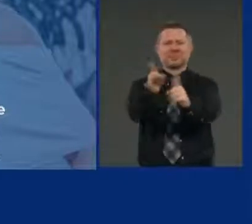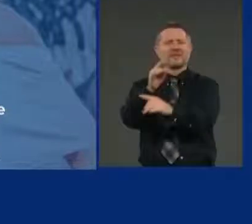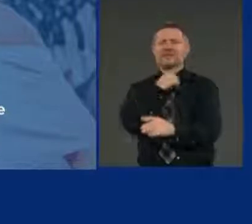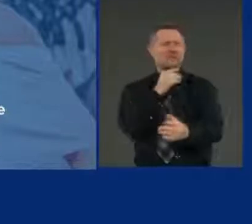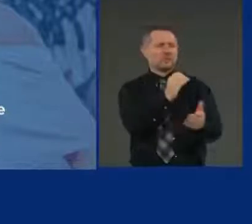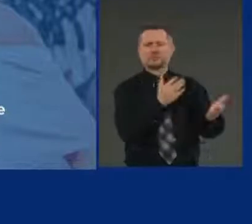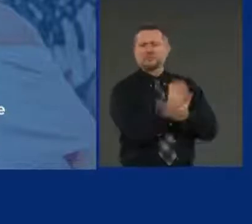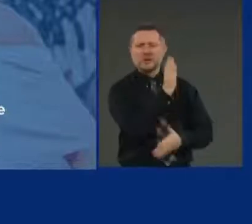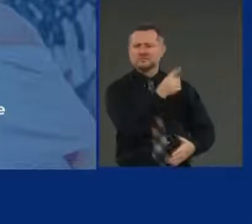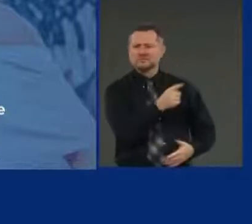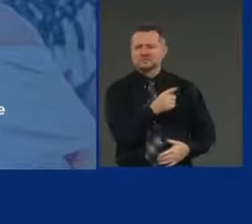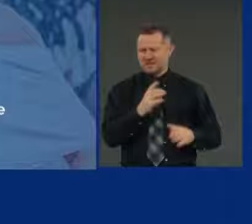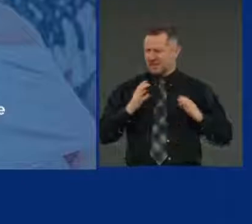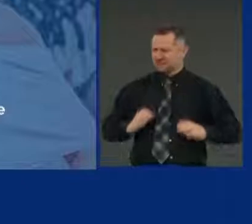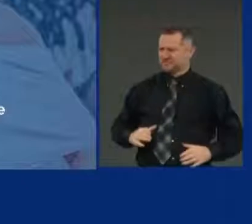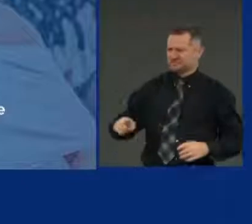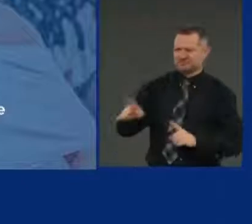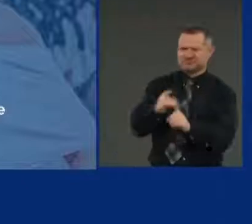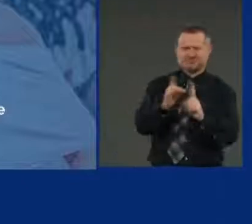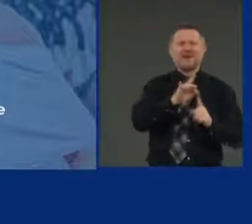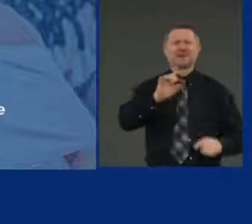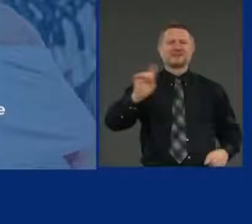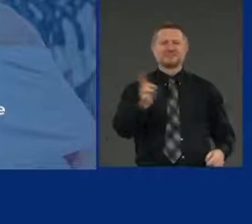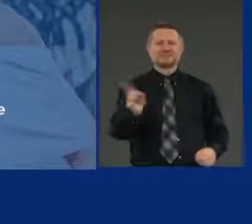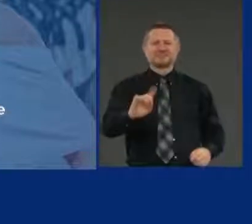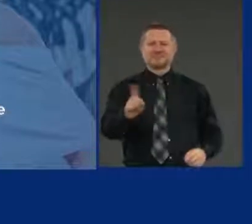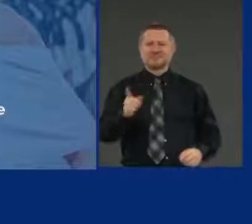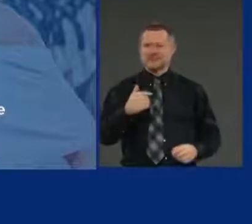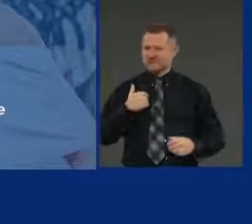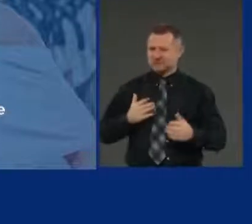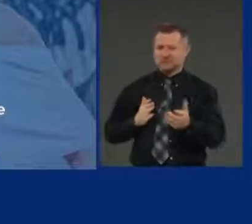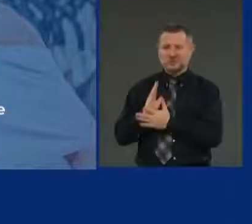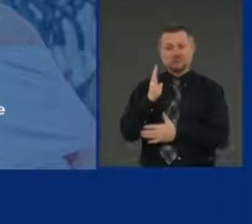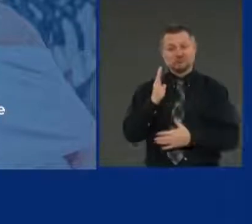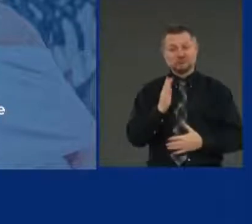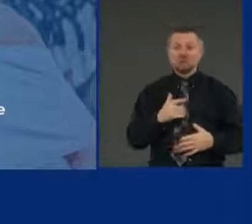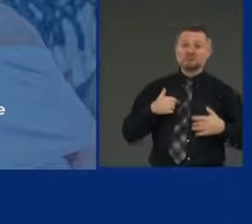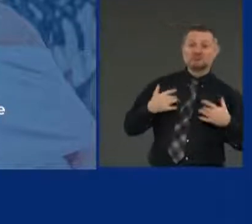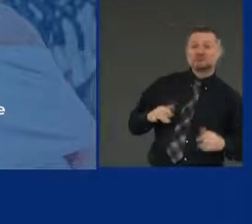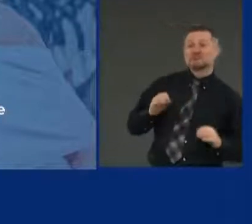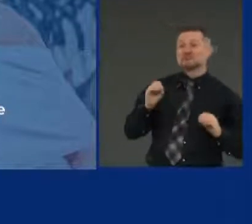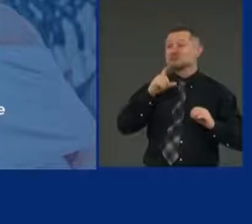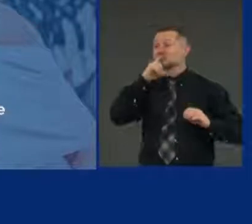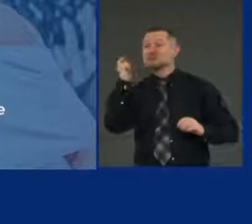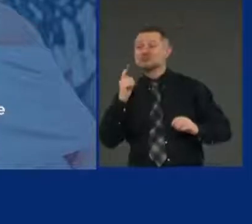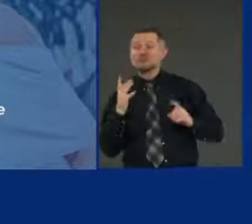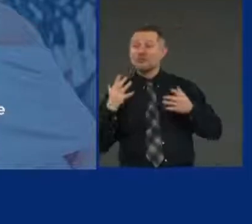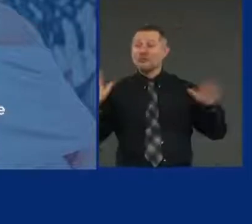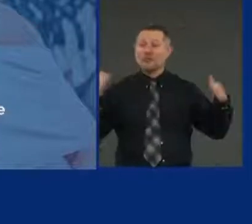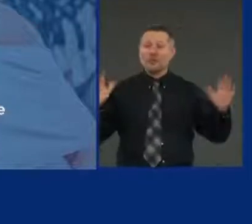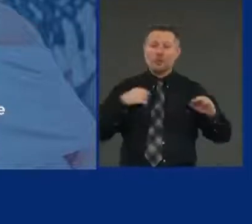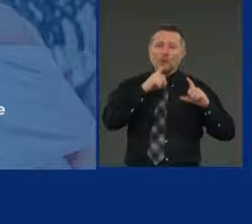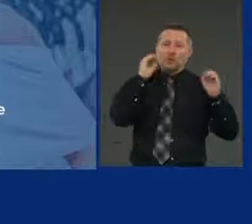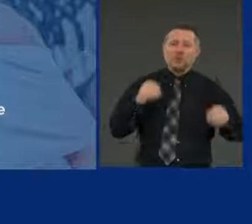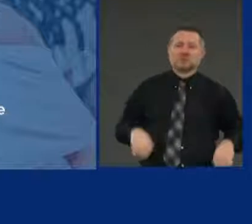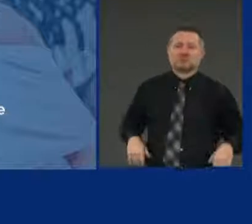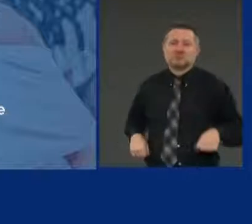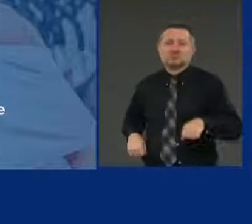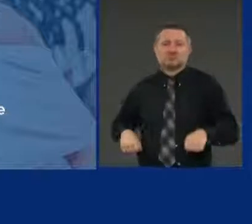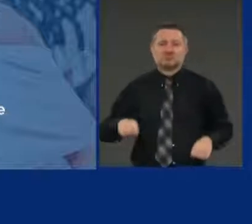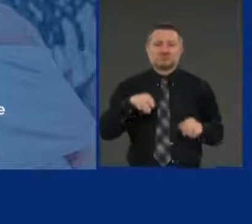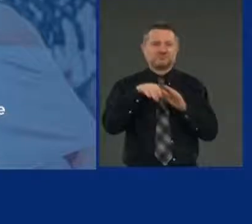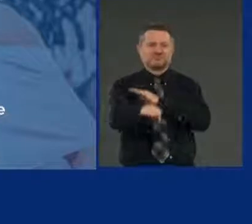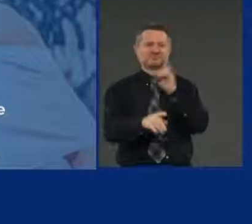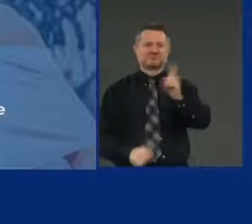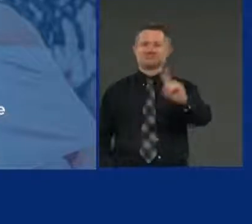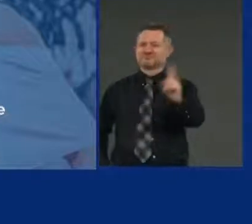the store. And you don't have the right to walk into a store and all the other customers run out because you don't have a face mask. Malls